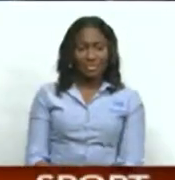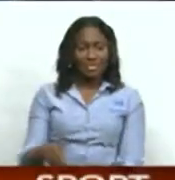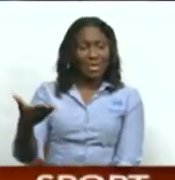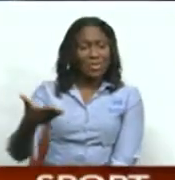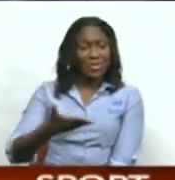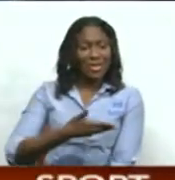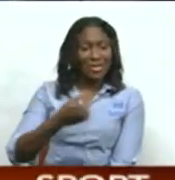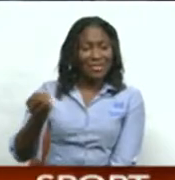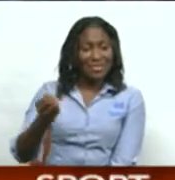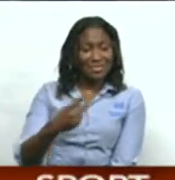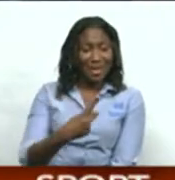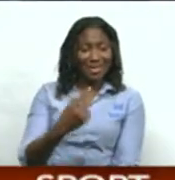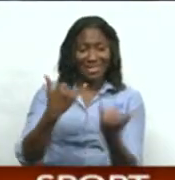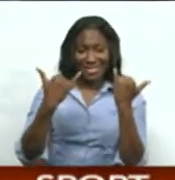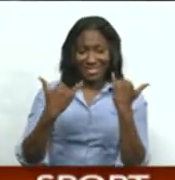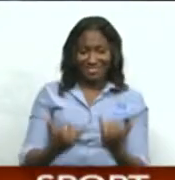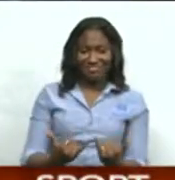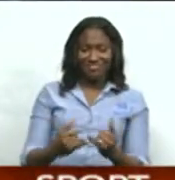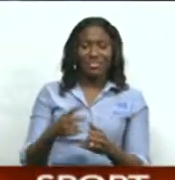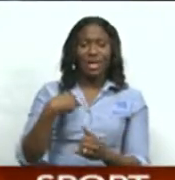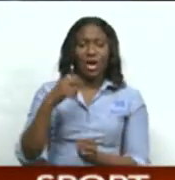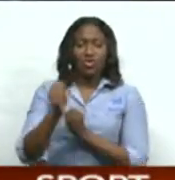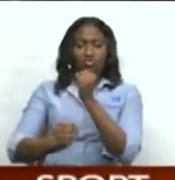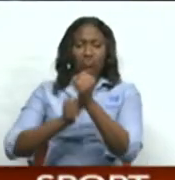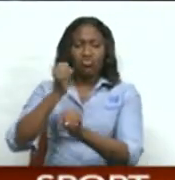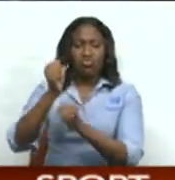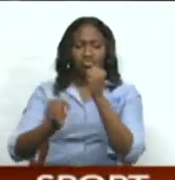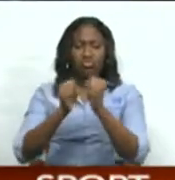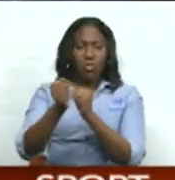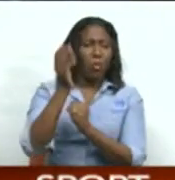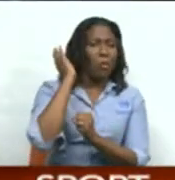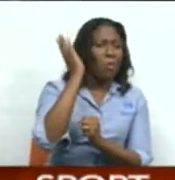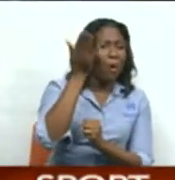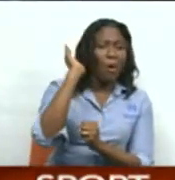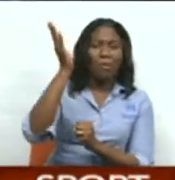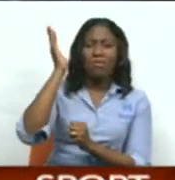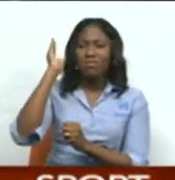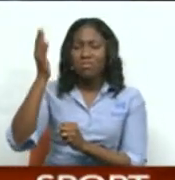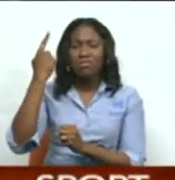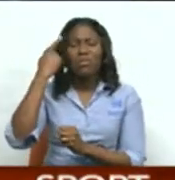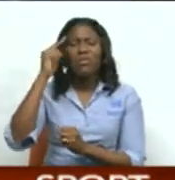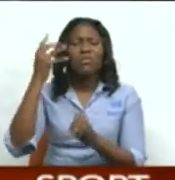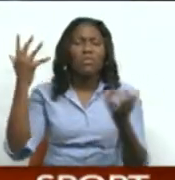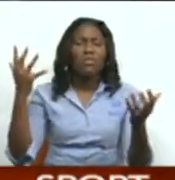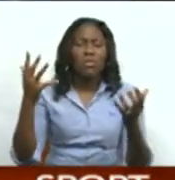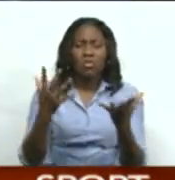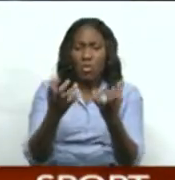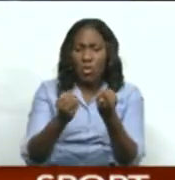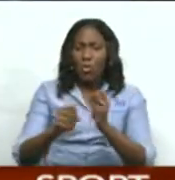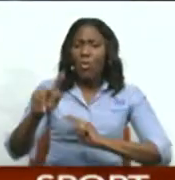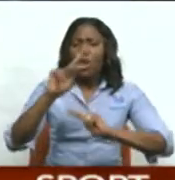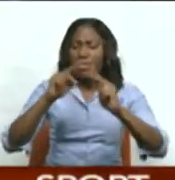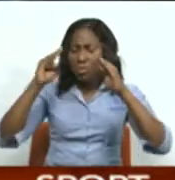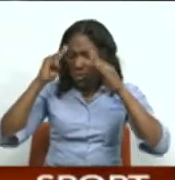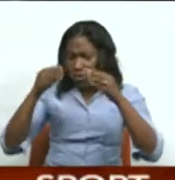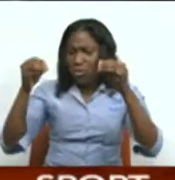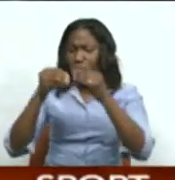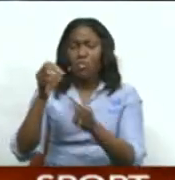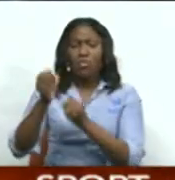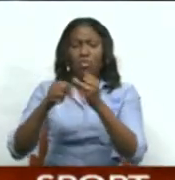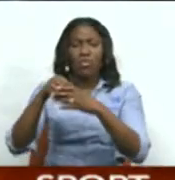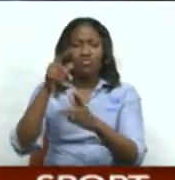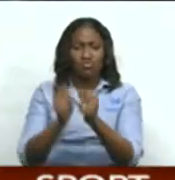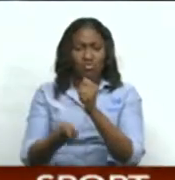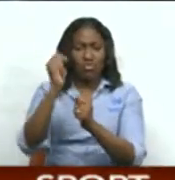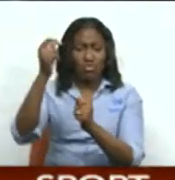Welcome back. The I Choose Sport campaign will focus on making sport a priority in Trinidad and Tobago. Launched yesterday at the Hyatt